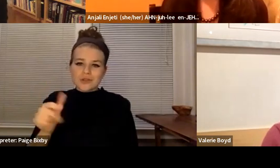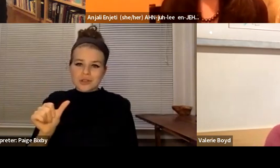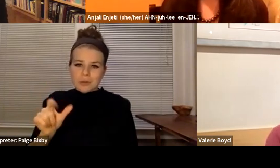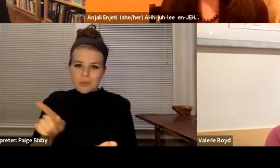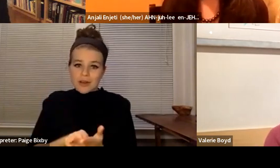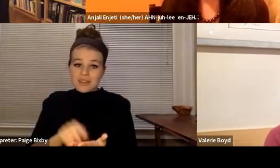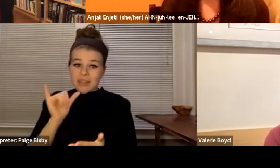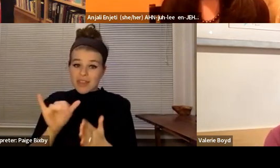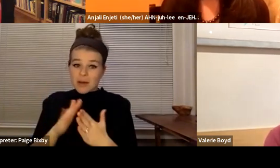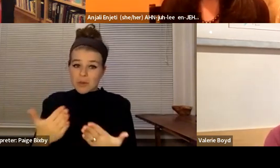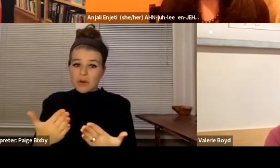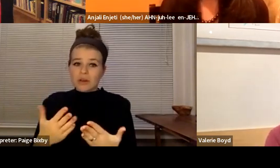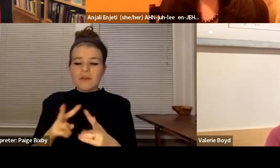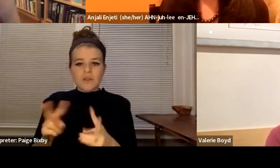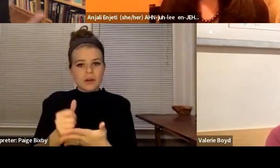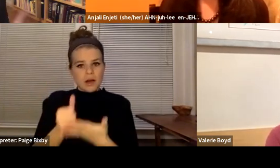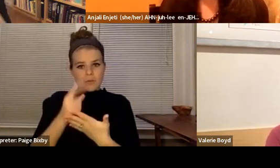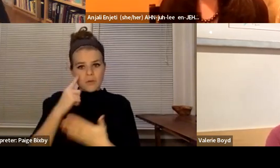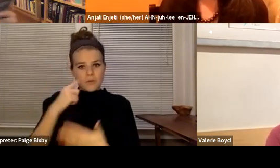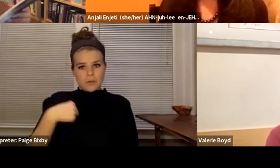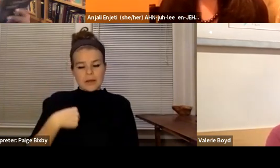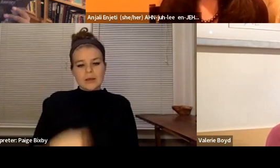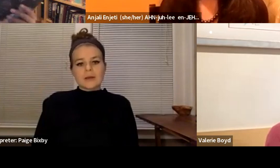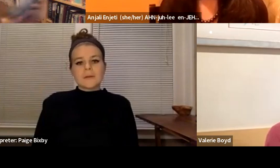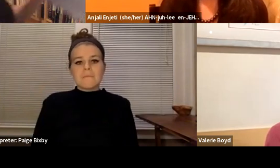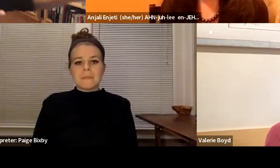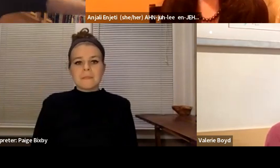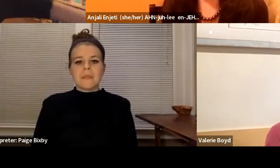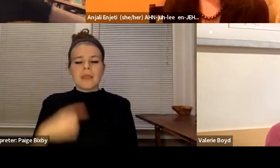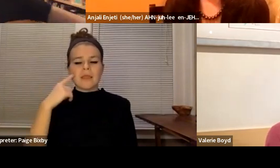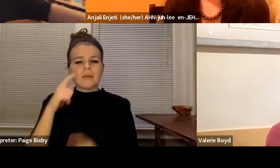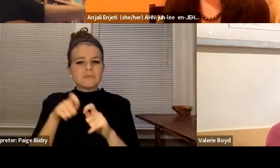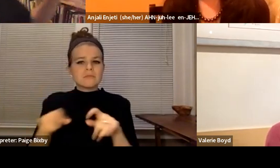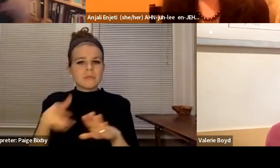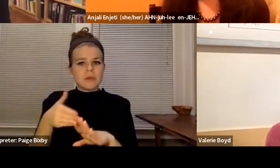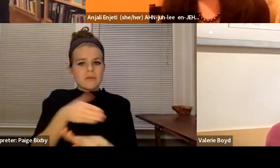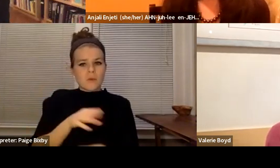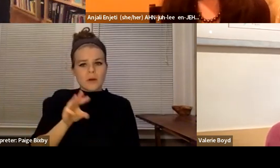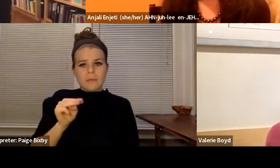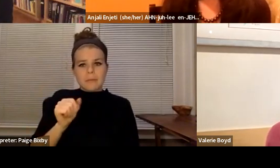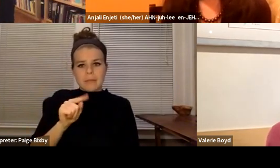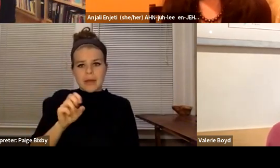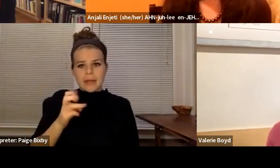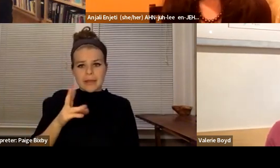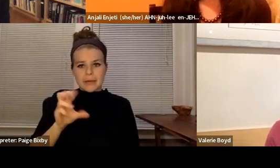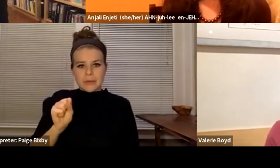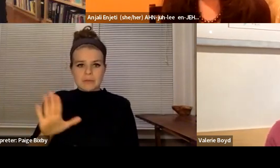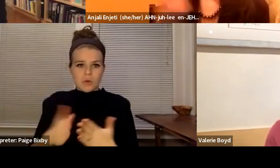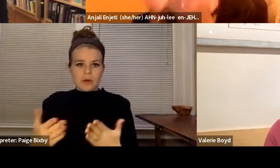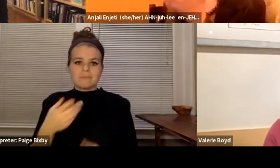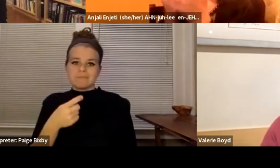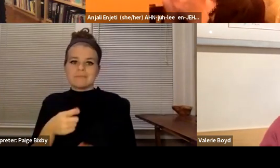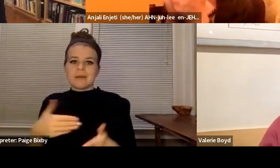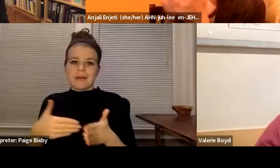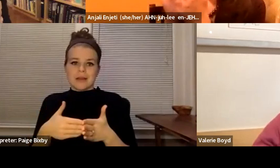book was very helpful to me. I think when it came out before Matthew's book, and the anti-racist,